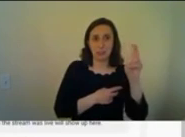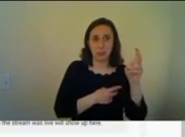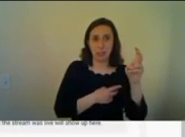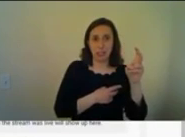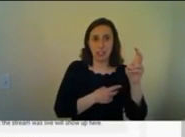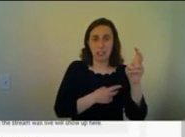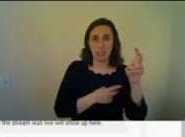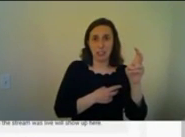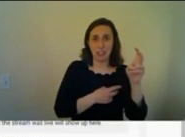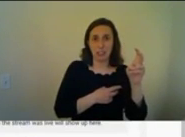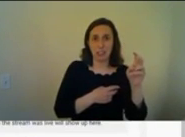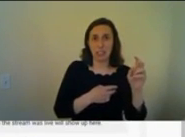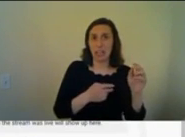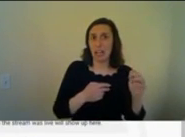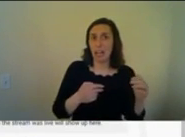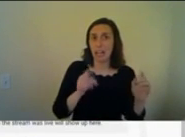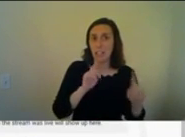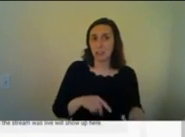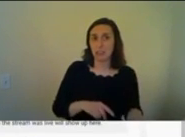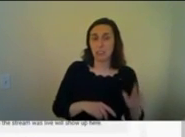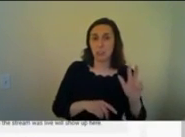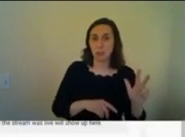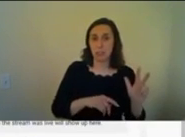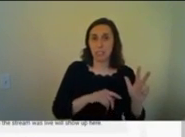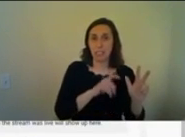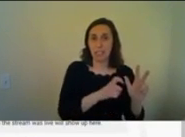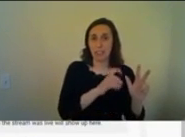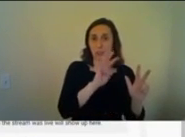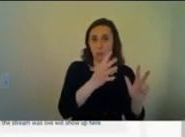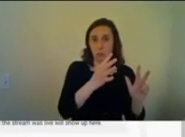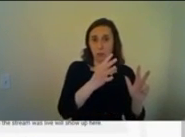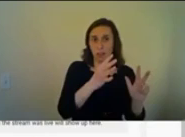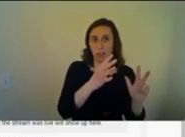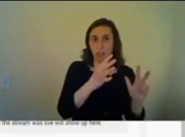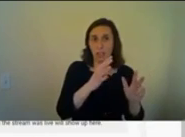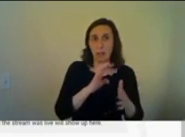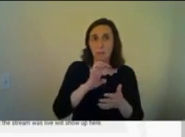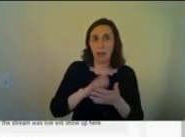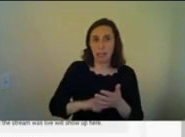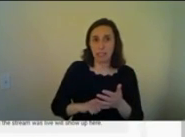squared, I get 3x to the 4th minus